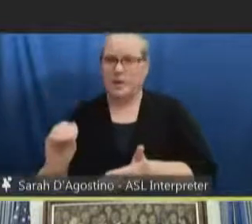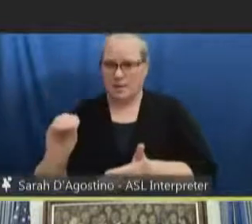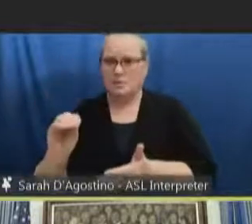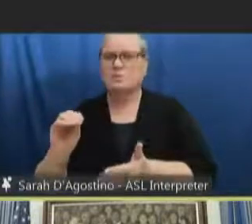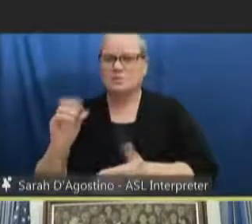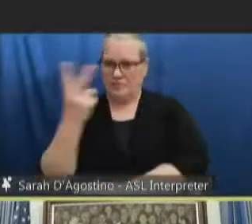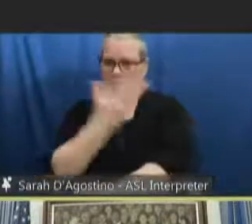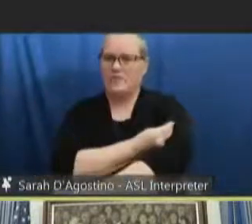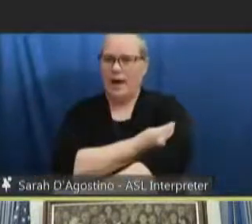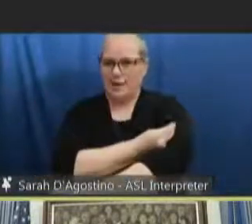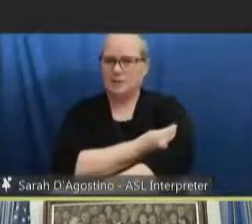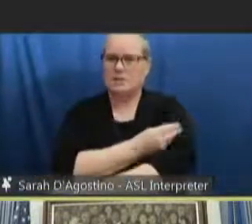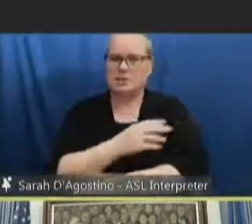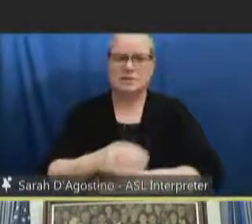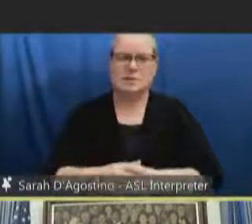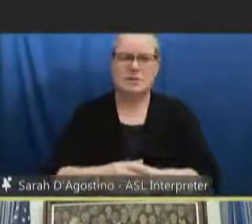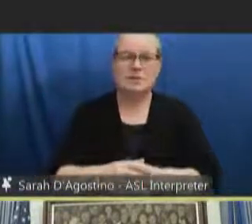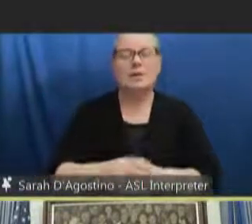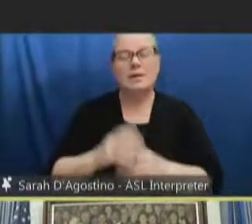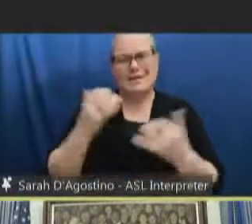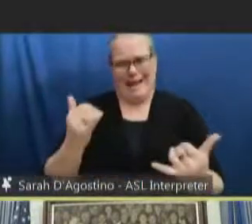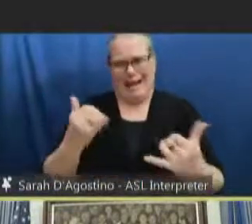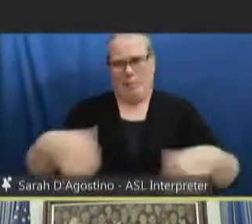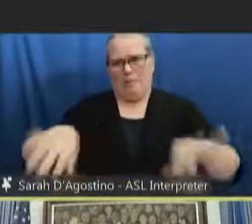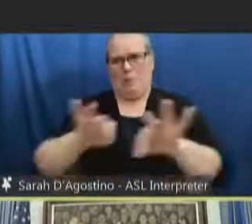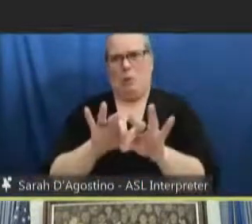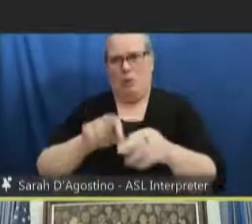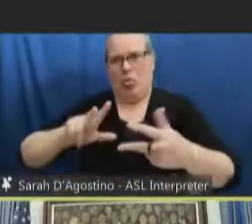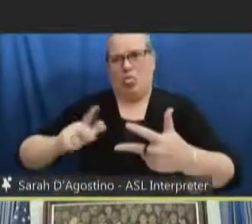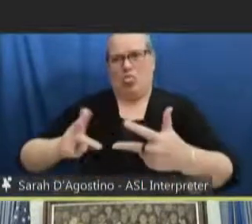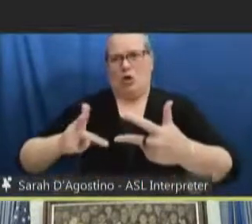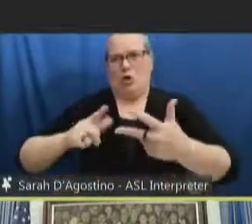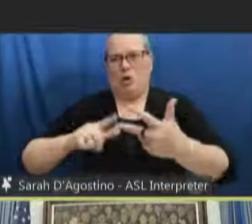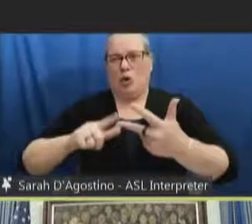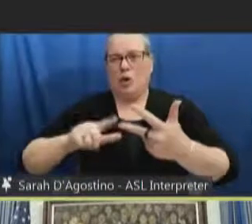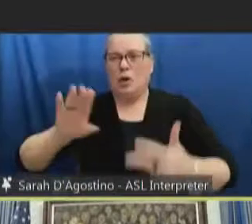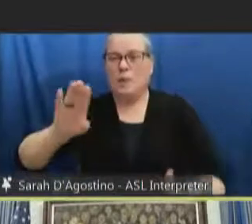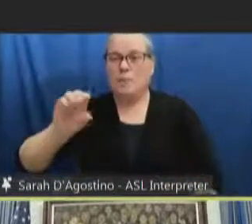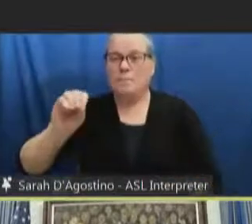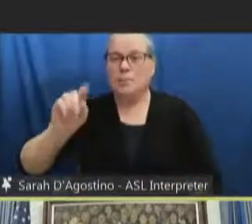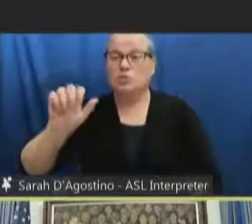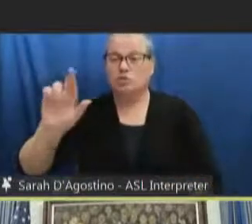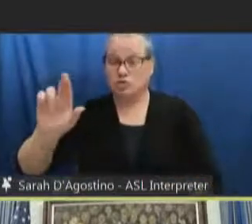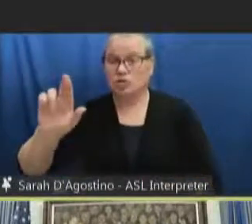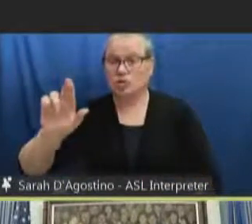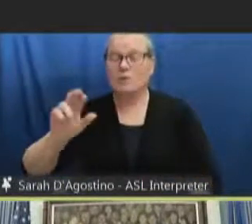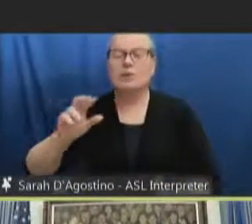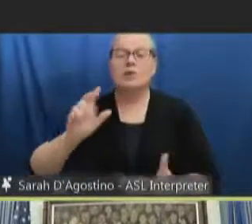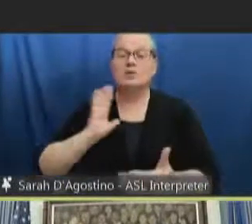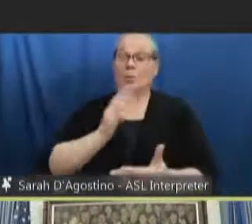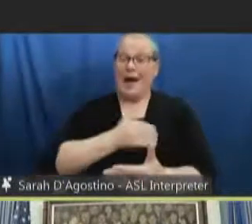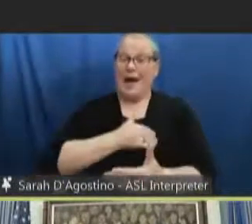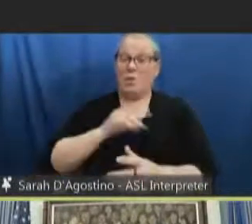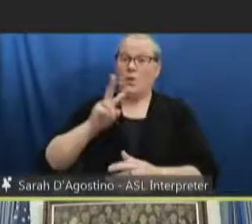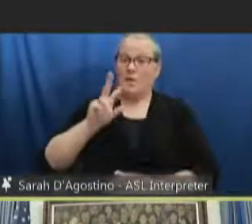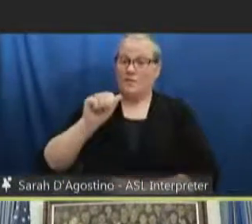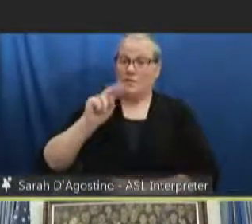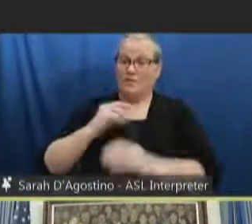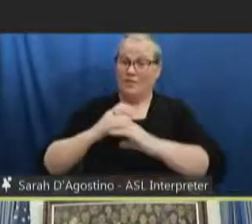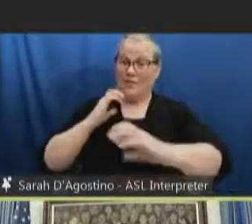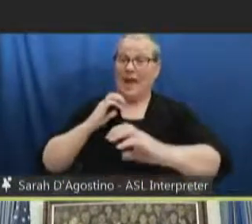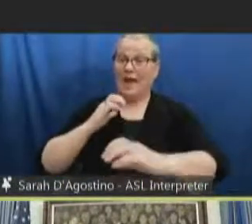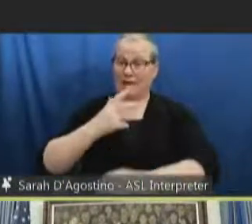we also have to get people with the boosters. We've been sending the vaccination vans to the nursing homes.